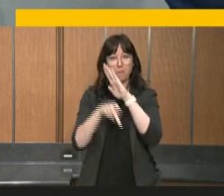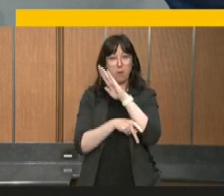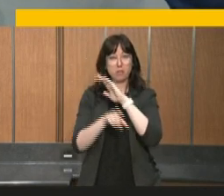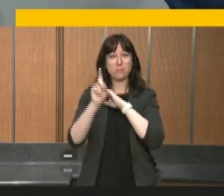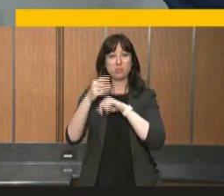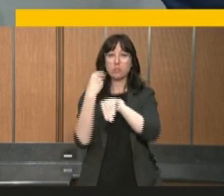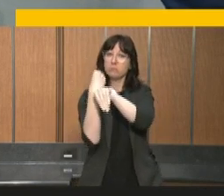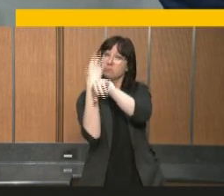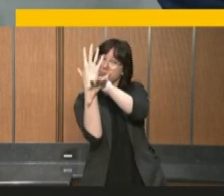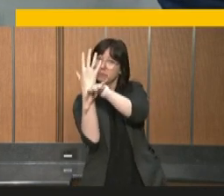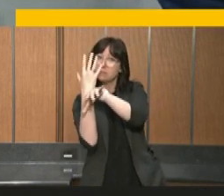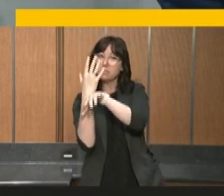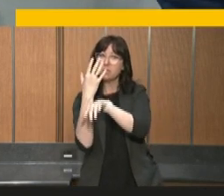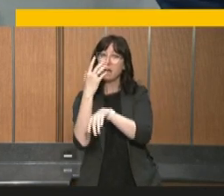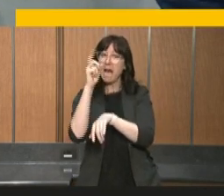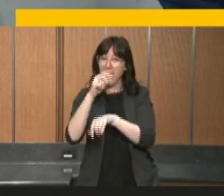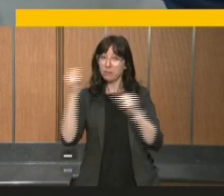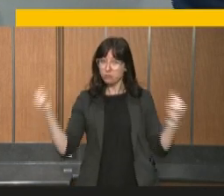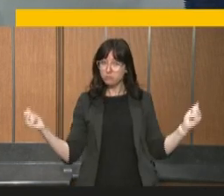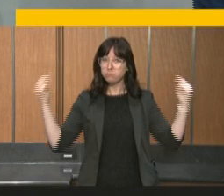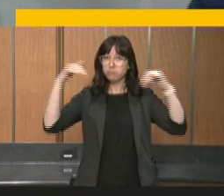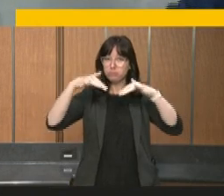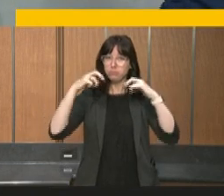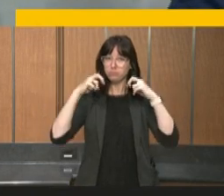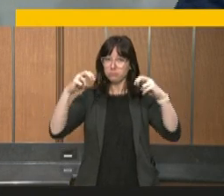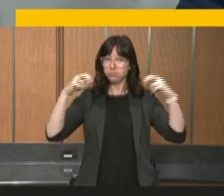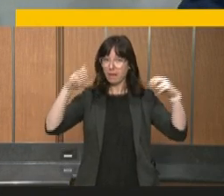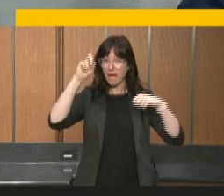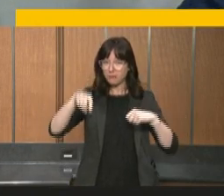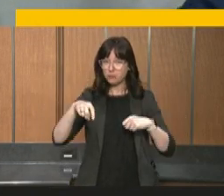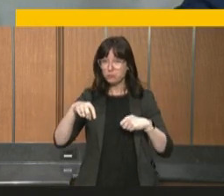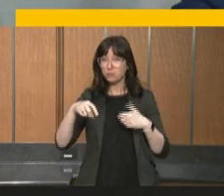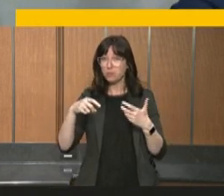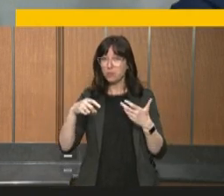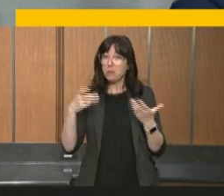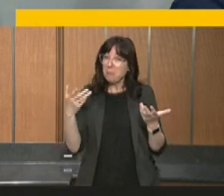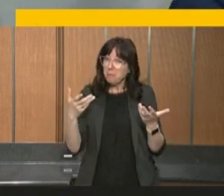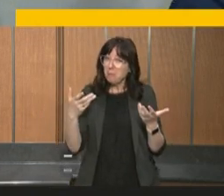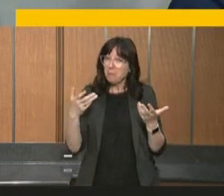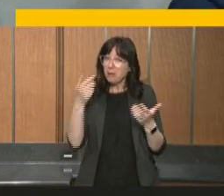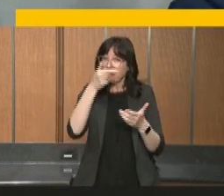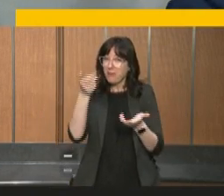over teleconferencing. Obviously, it kind of flies in the face of the government's